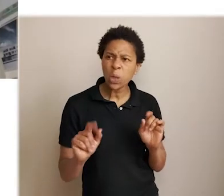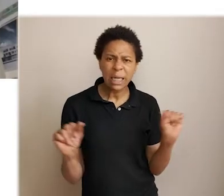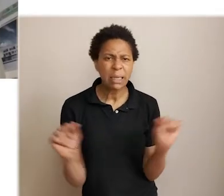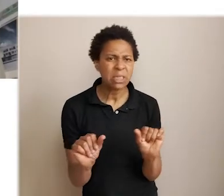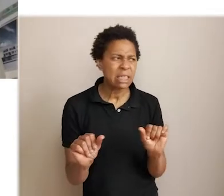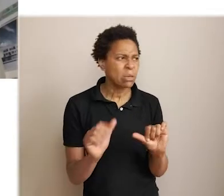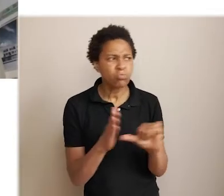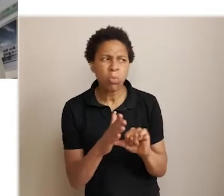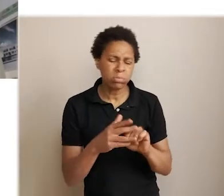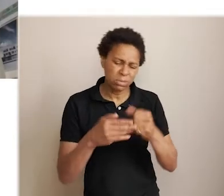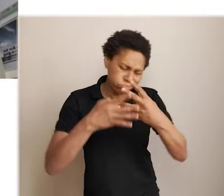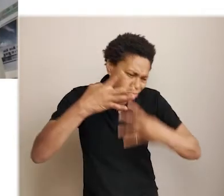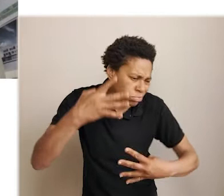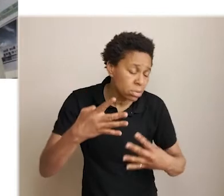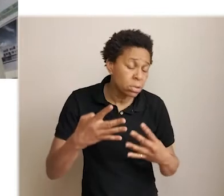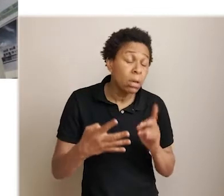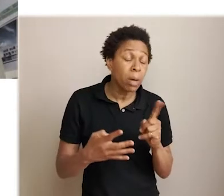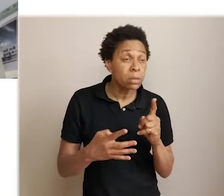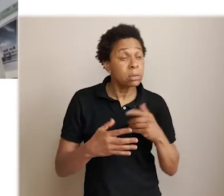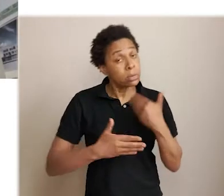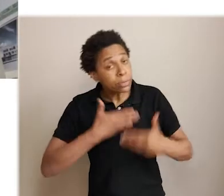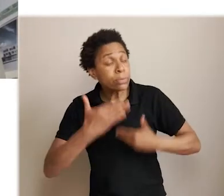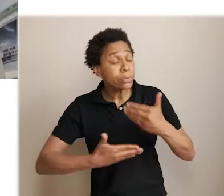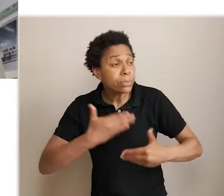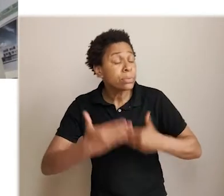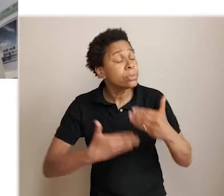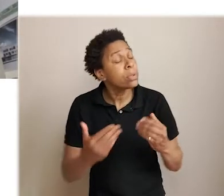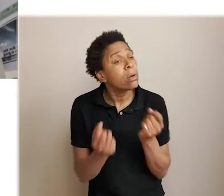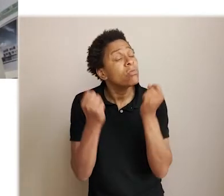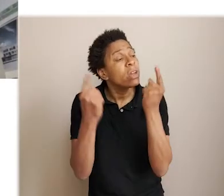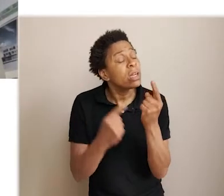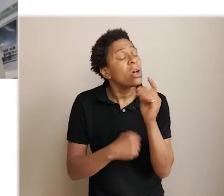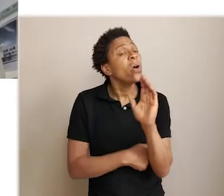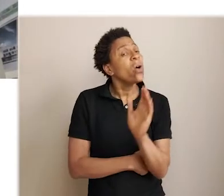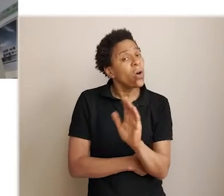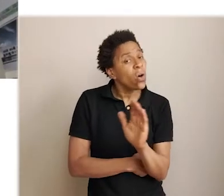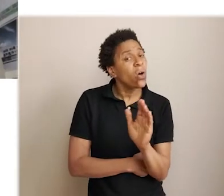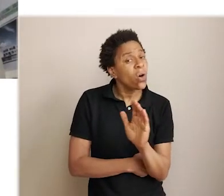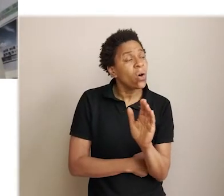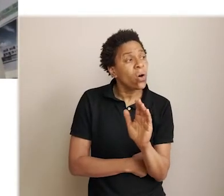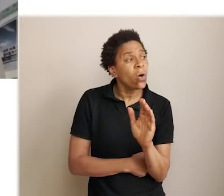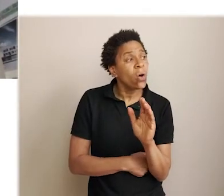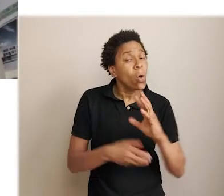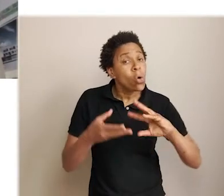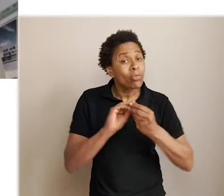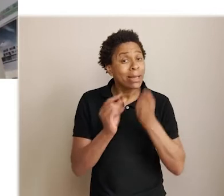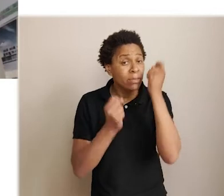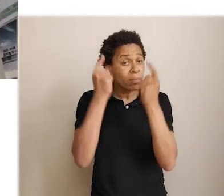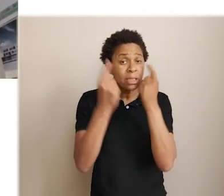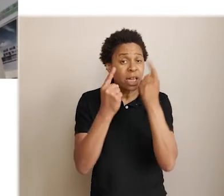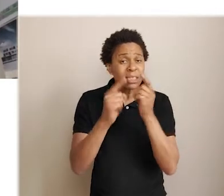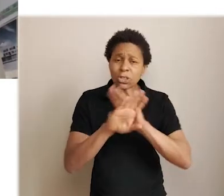live performance. And what I discovered was that in the end, the creative imagination knows no